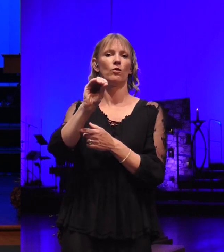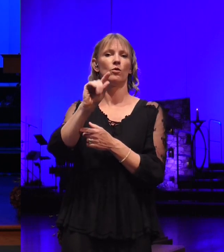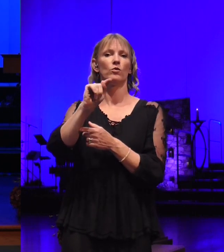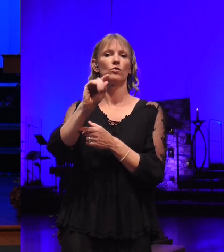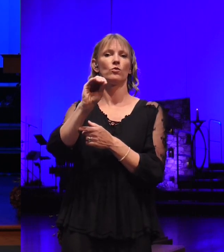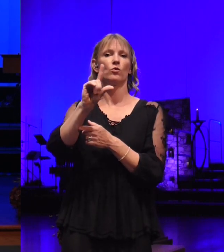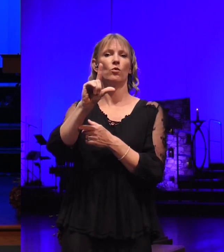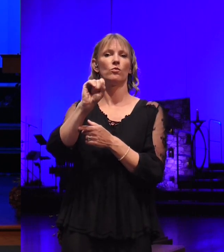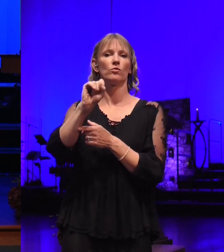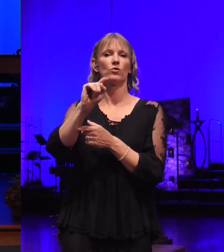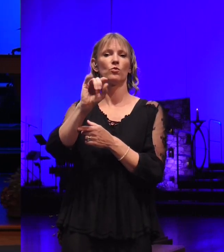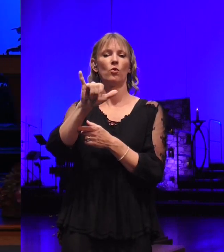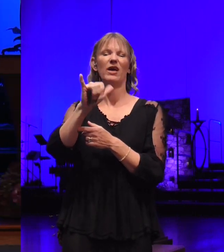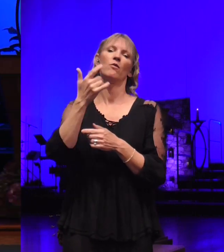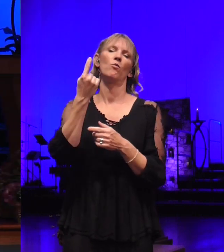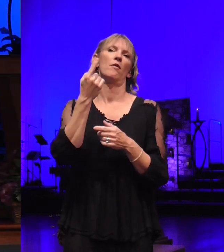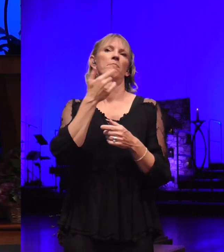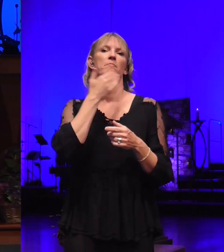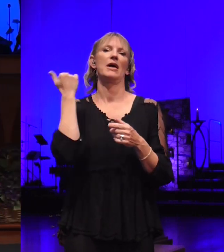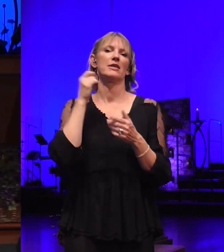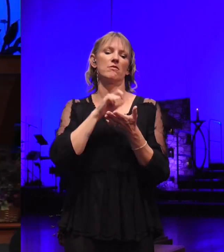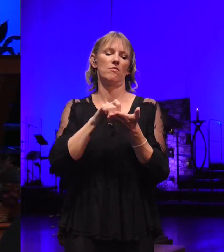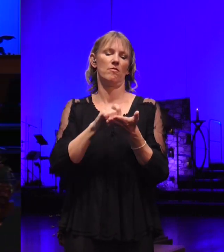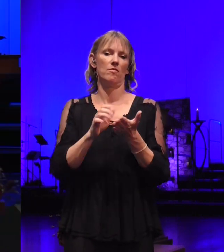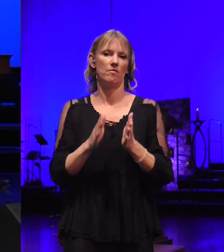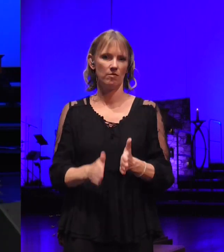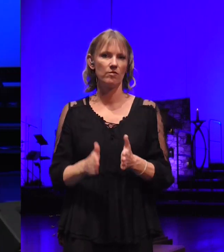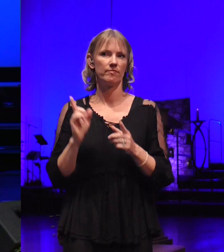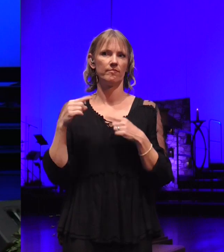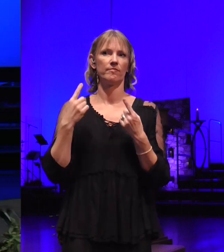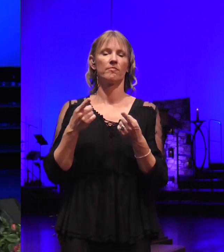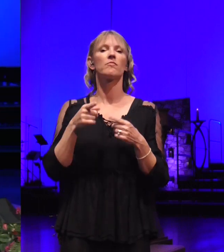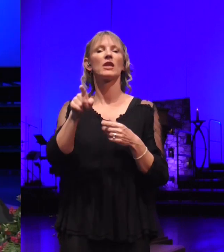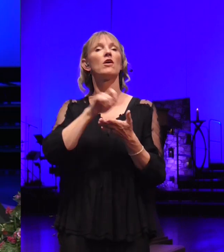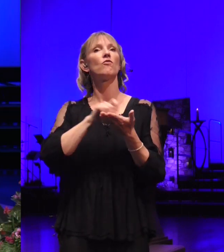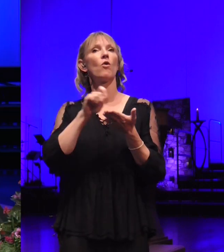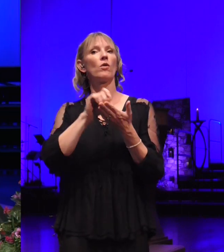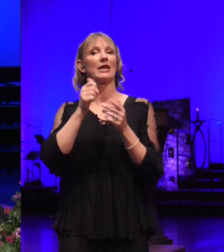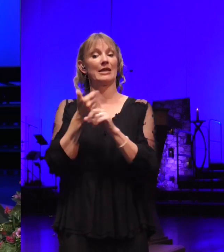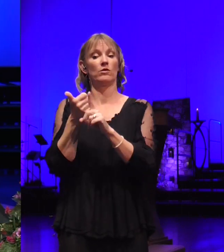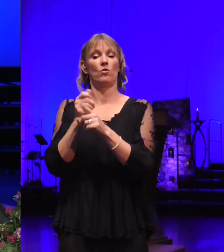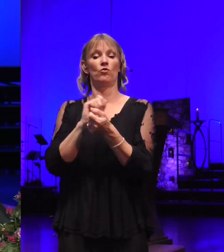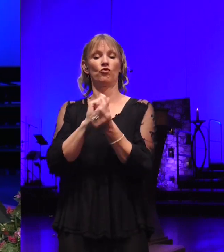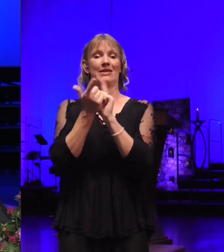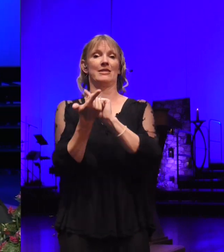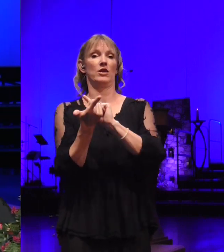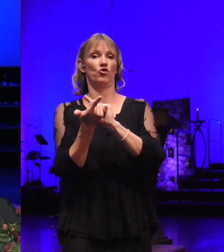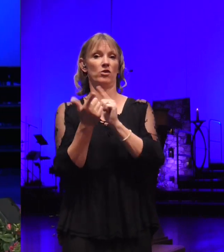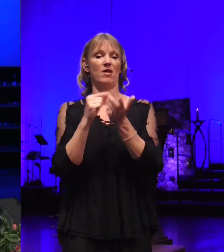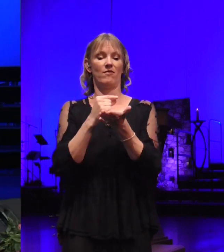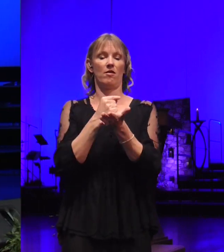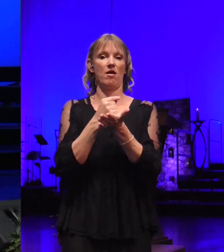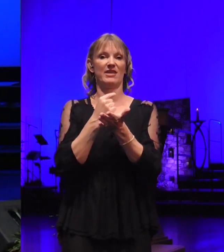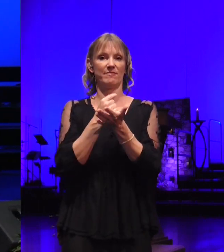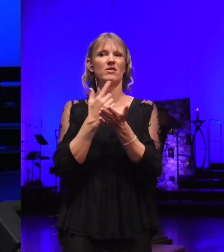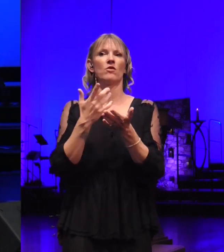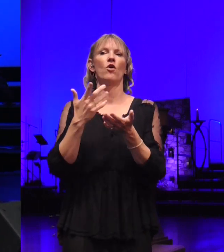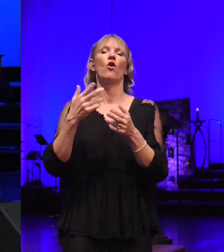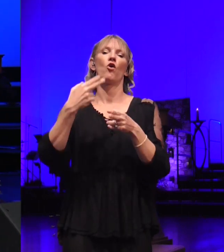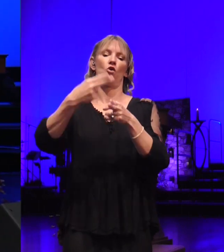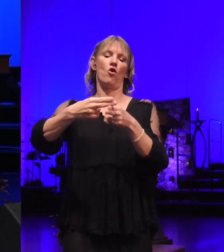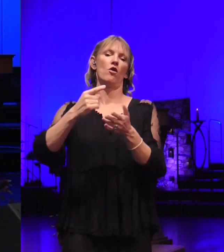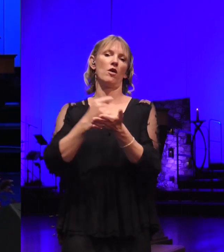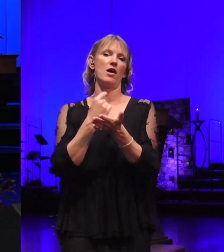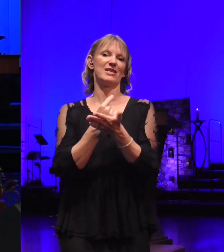arguably the greatest novelist of all time, late in his career, wrote his own translation of the Gospels called The Gospel in Brief. So the